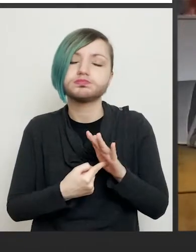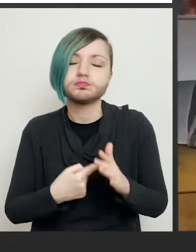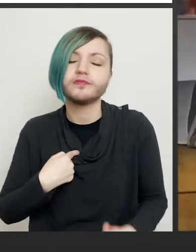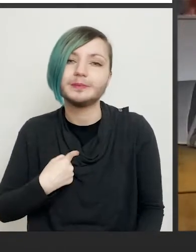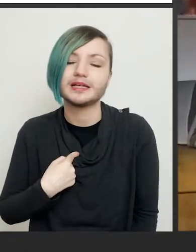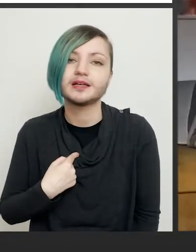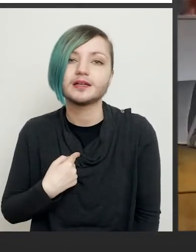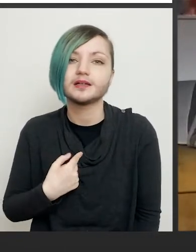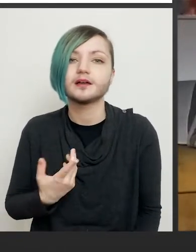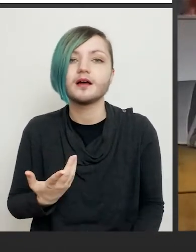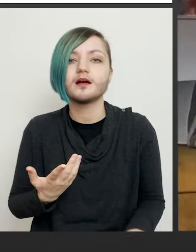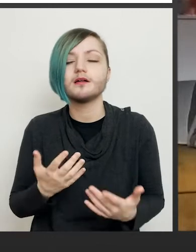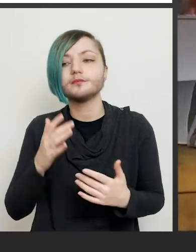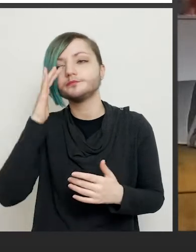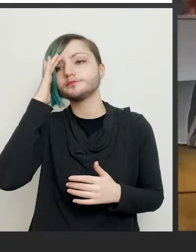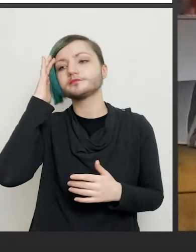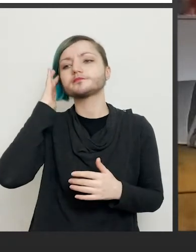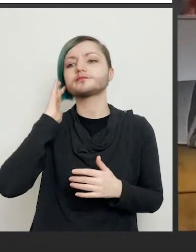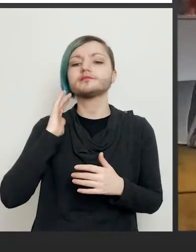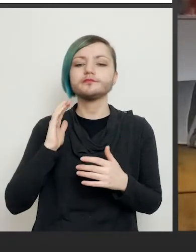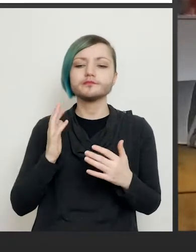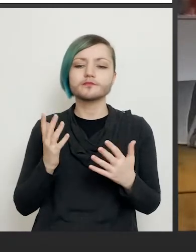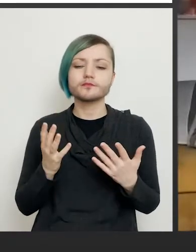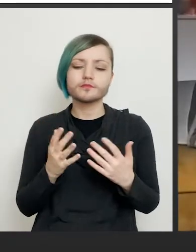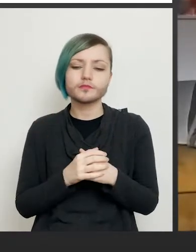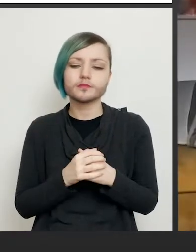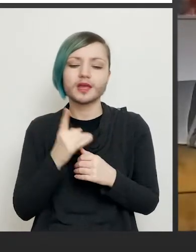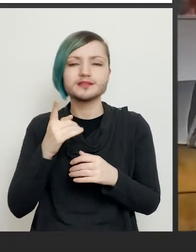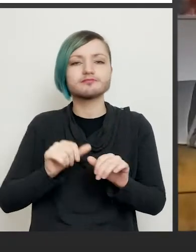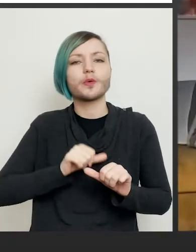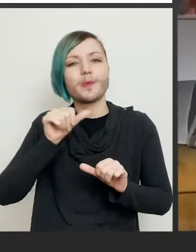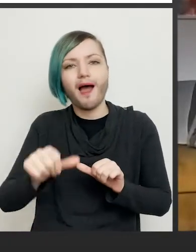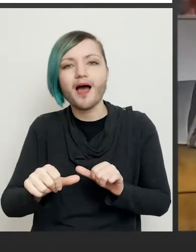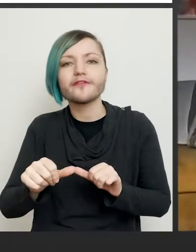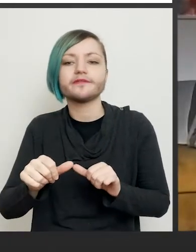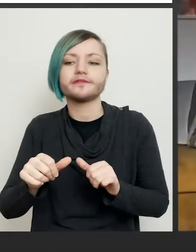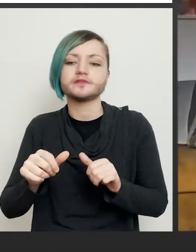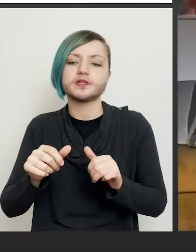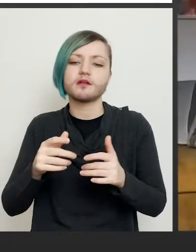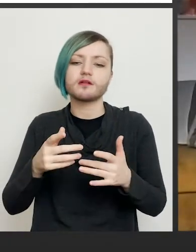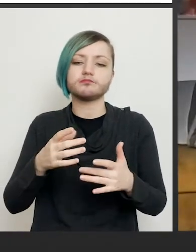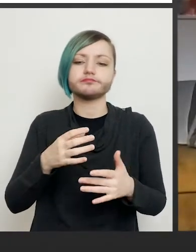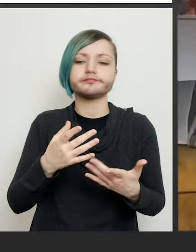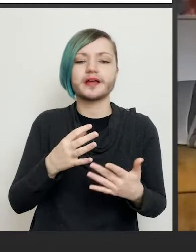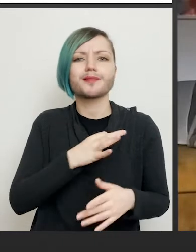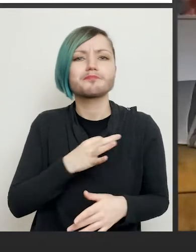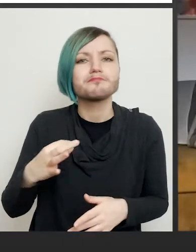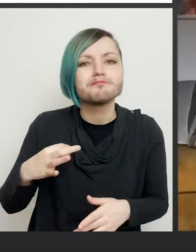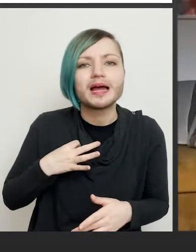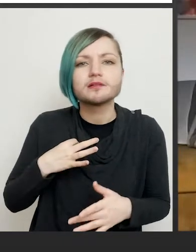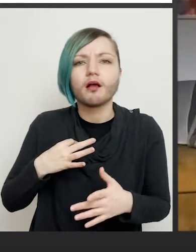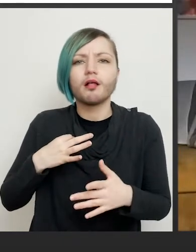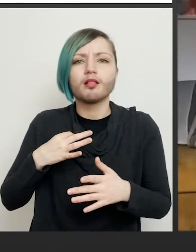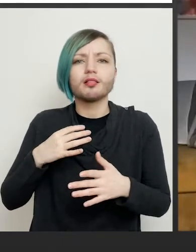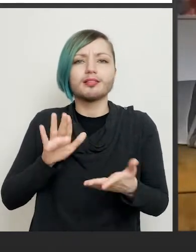be able to do. And I think once I'd gone through that, and once I had sort of gotten the medical parts of it,